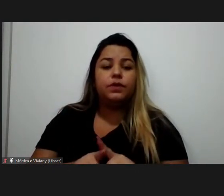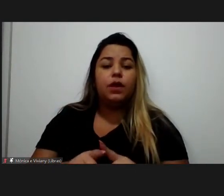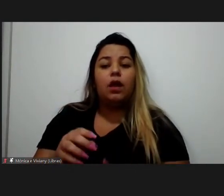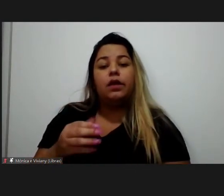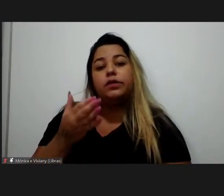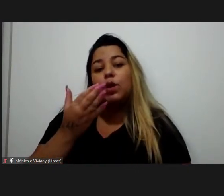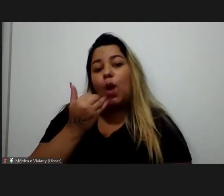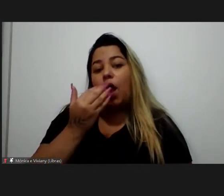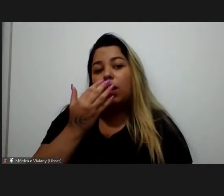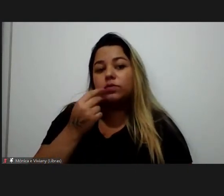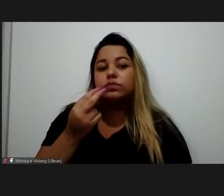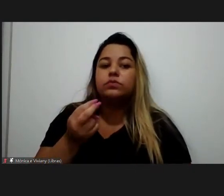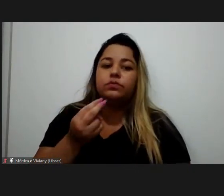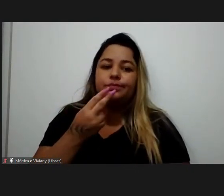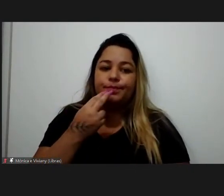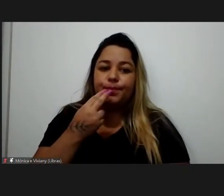control.